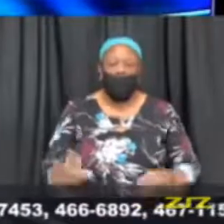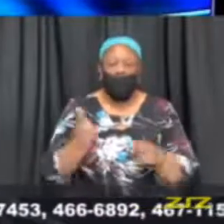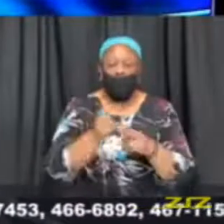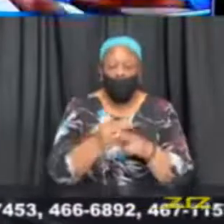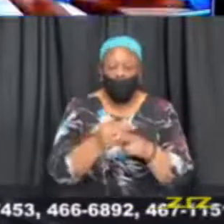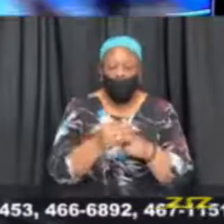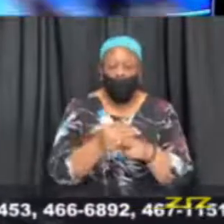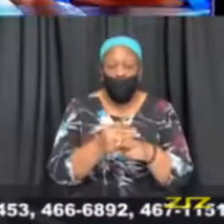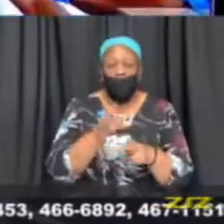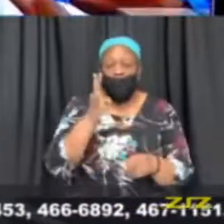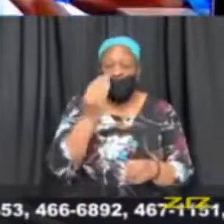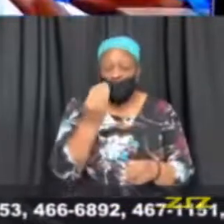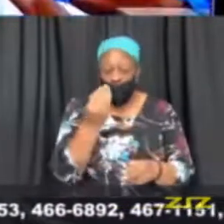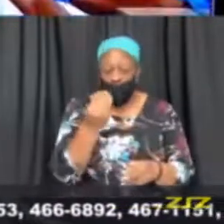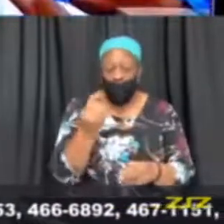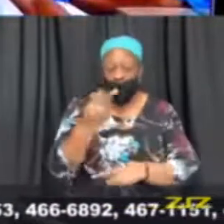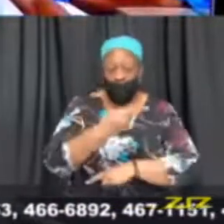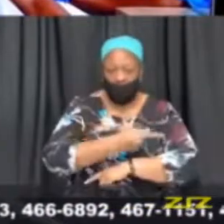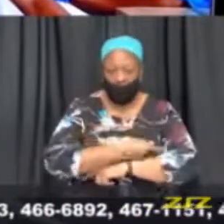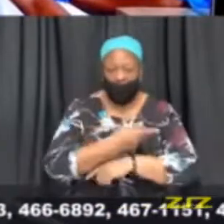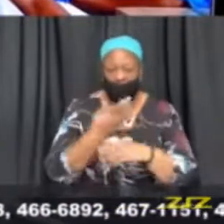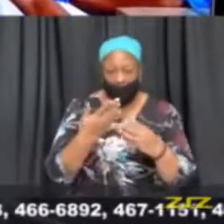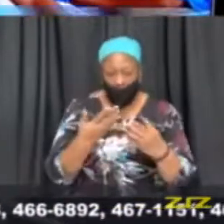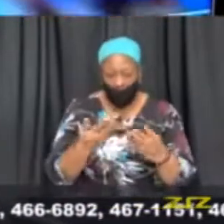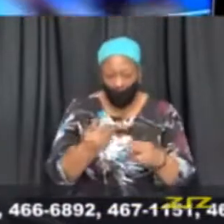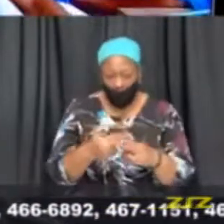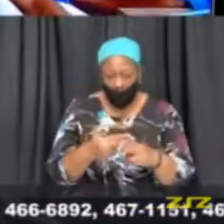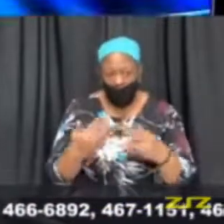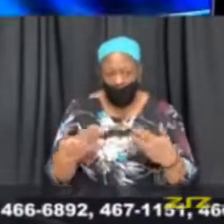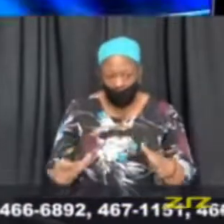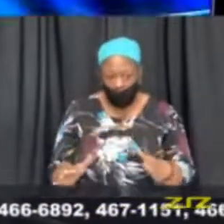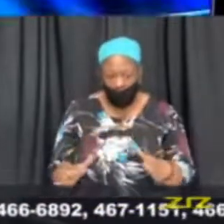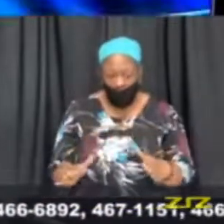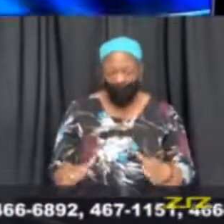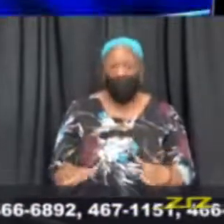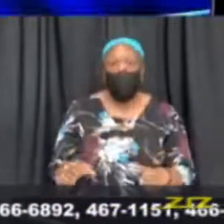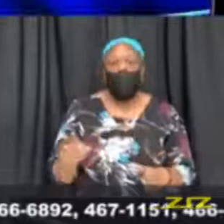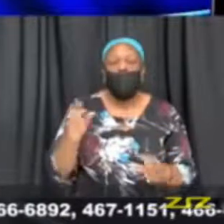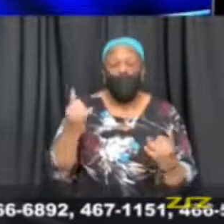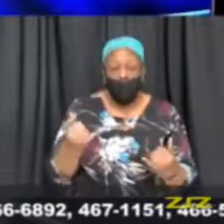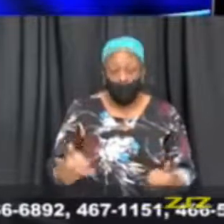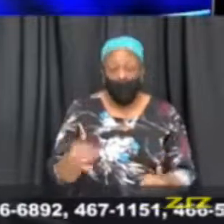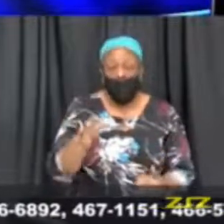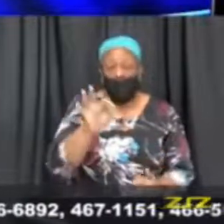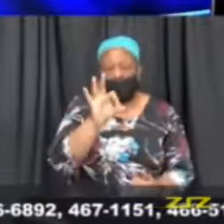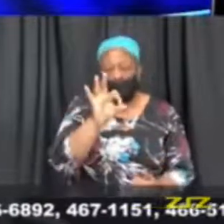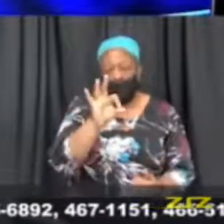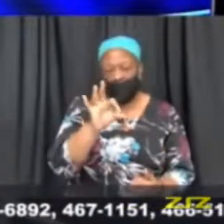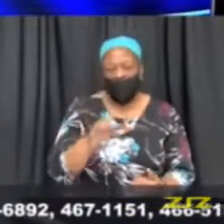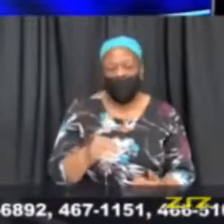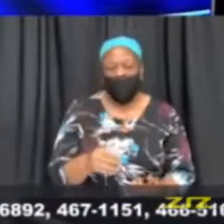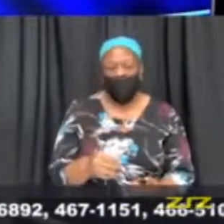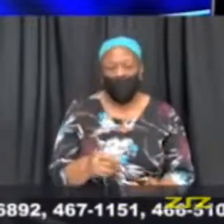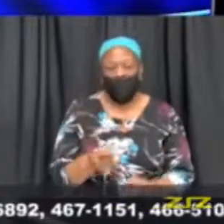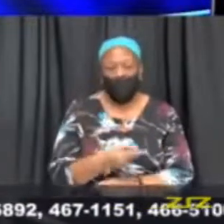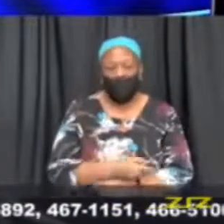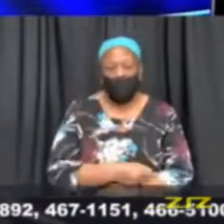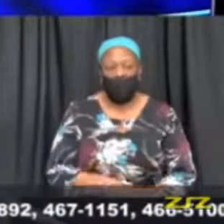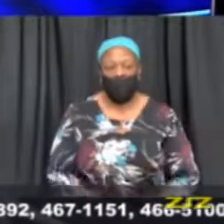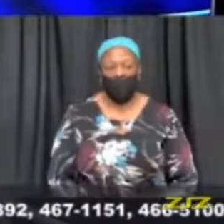There was a viral video that was being shown by some persons who would have hiked to the crater at Mount Lyamiga.